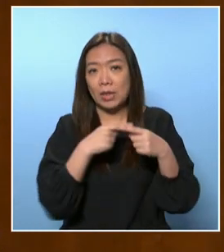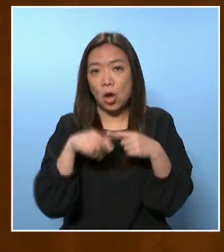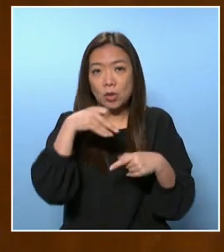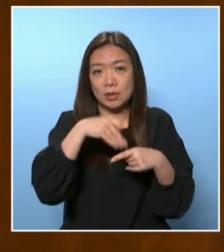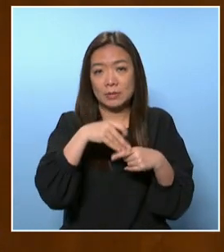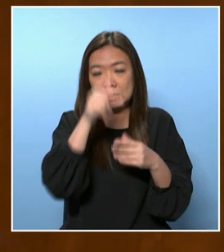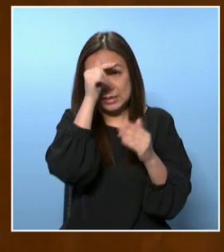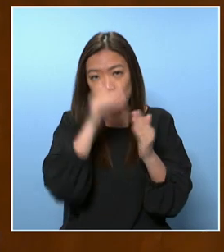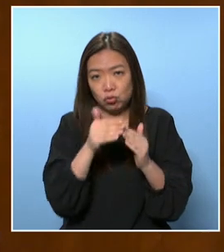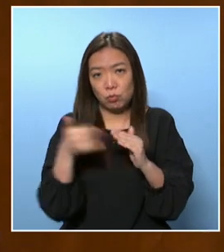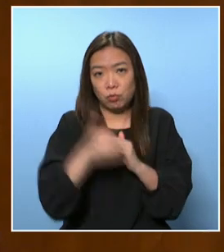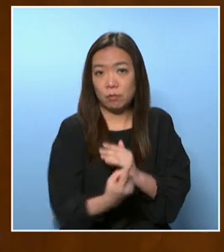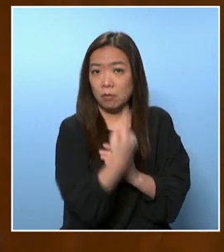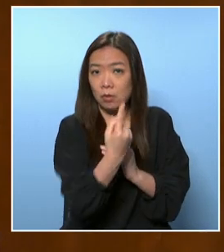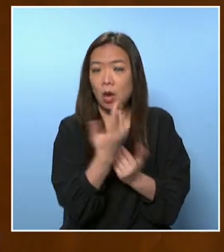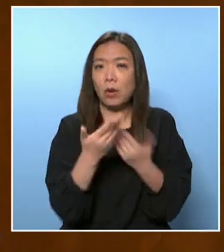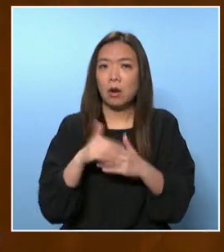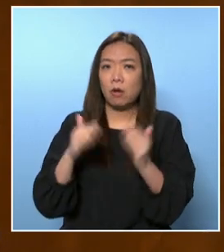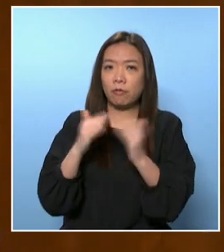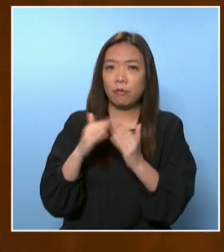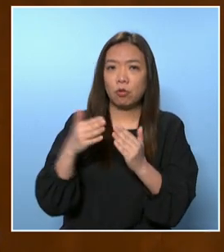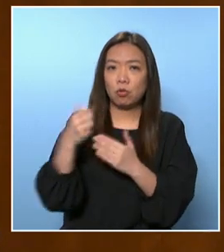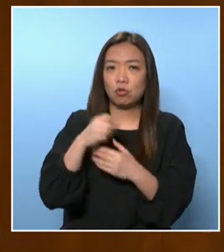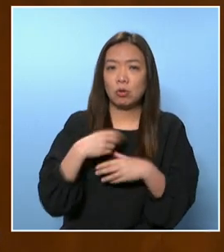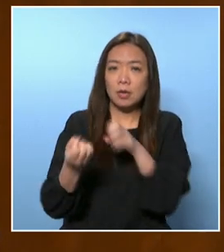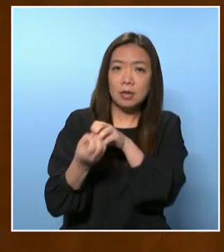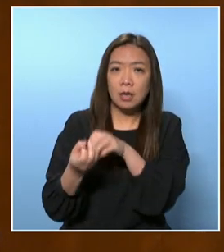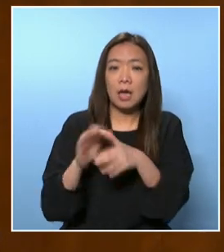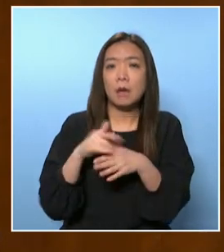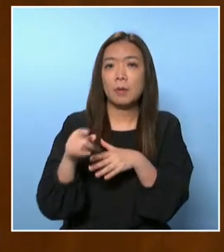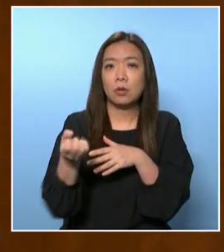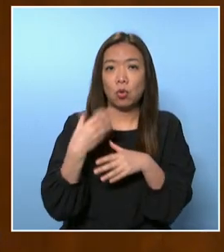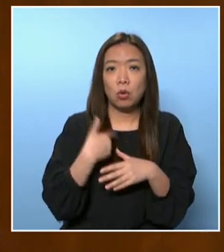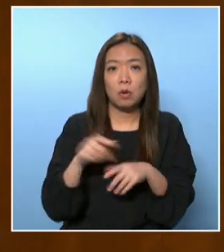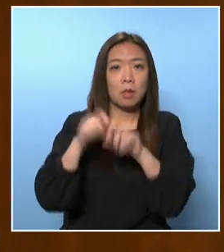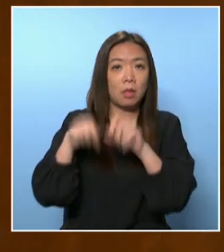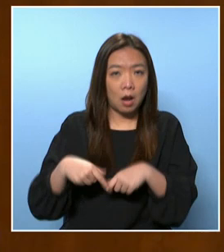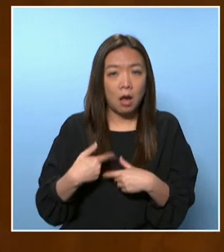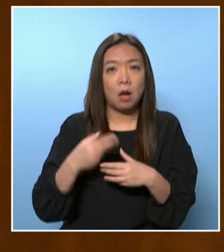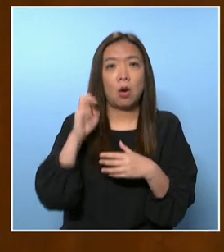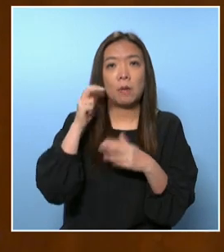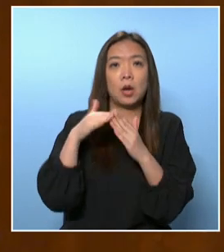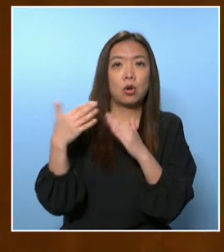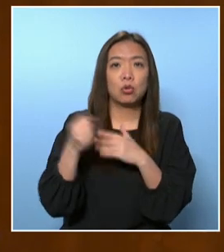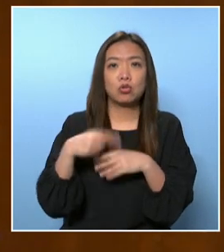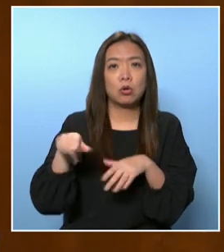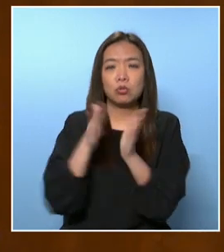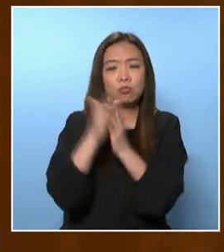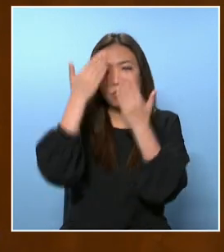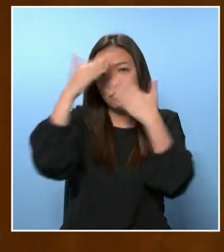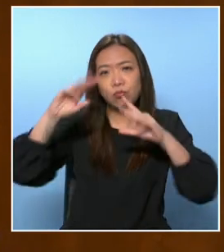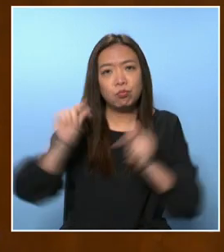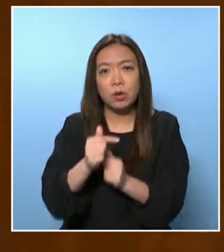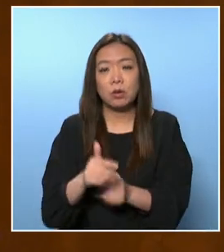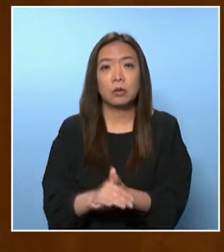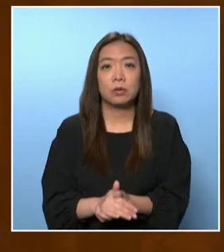is a very limited scope. For these patients, is it possible for them to have their surgeries elsewhere, let's say in the Hong Kong U Shenzhen Hospital?